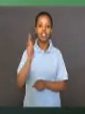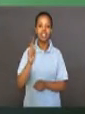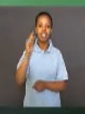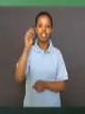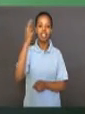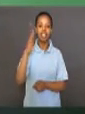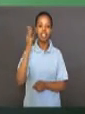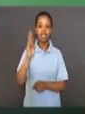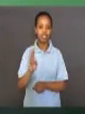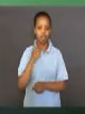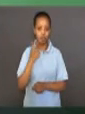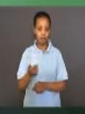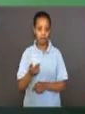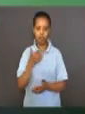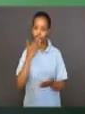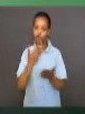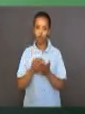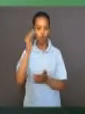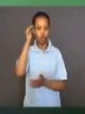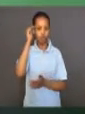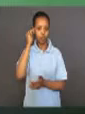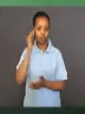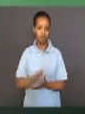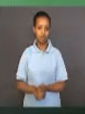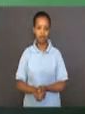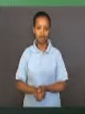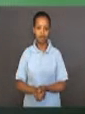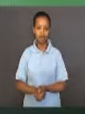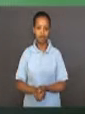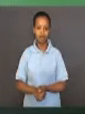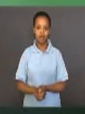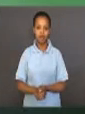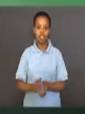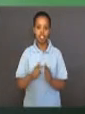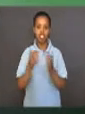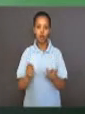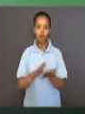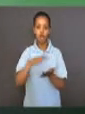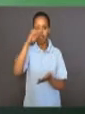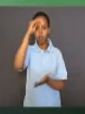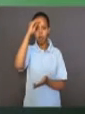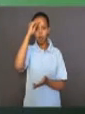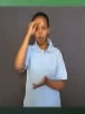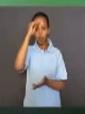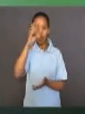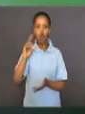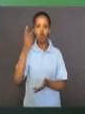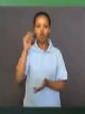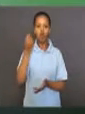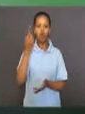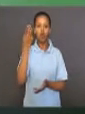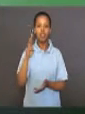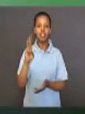photosynthesis. Good memory. We have studied photosynthesis